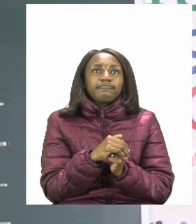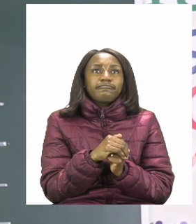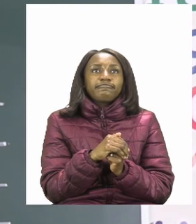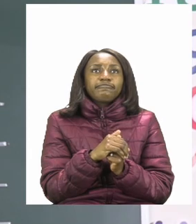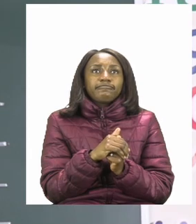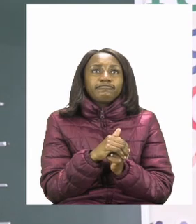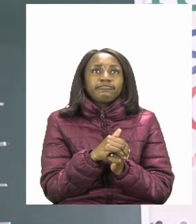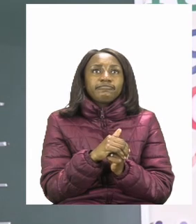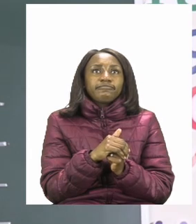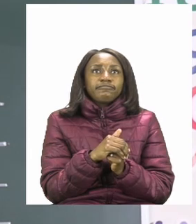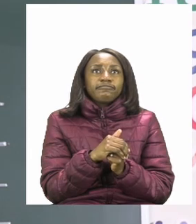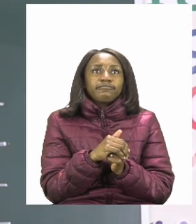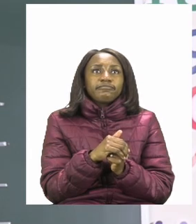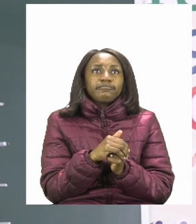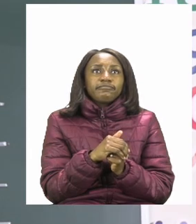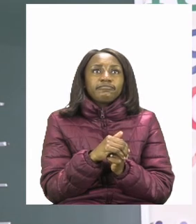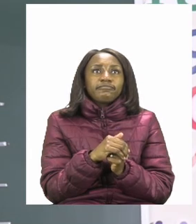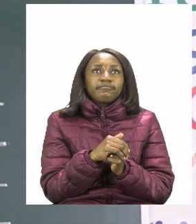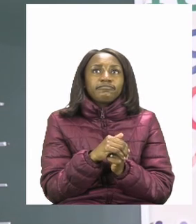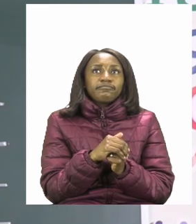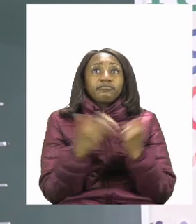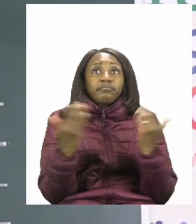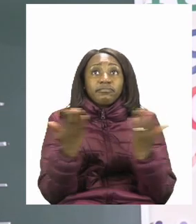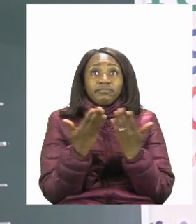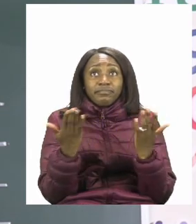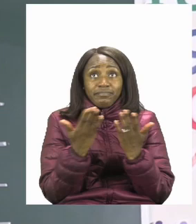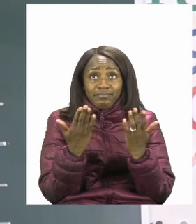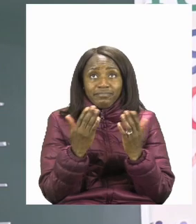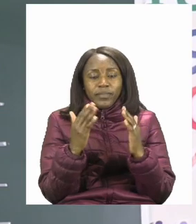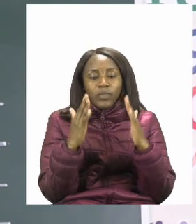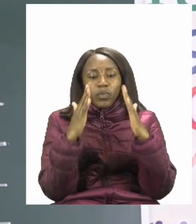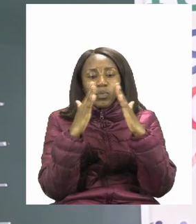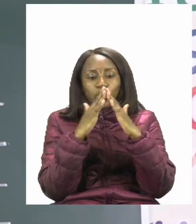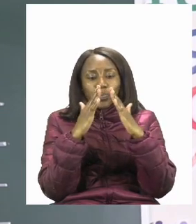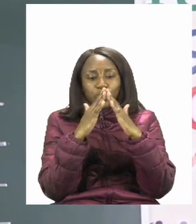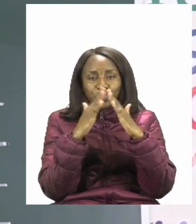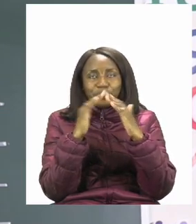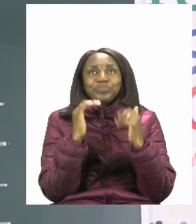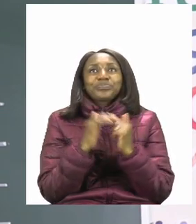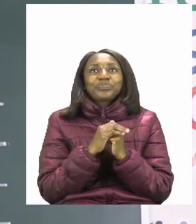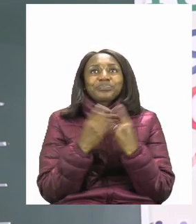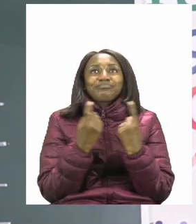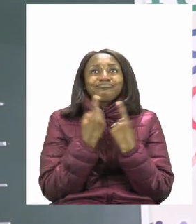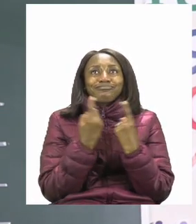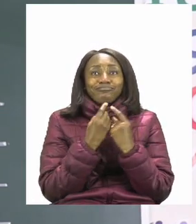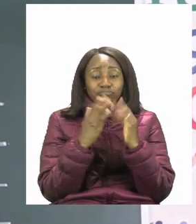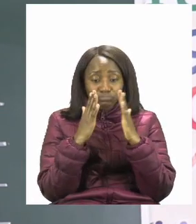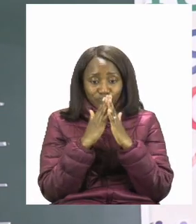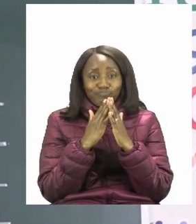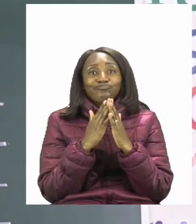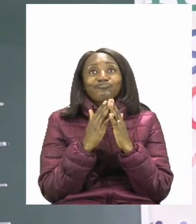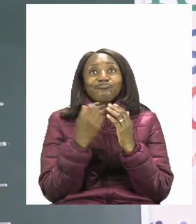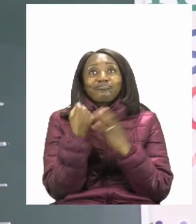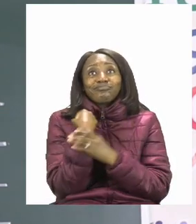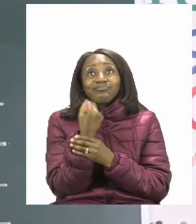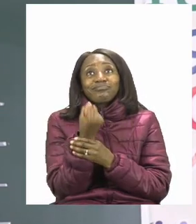said in the house. So football and then